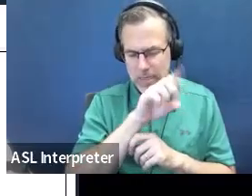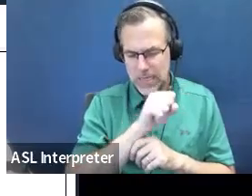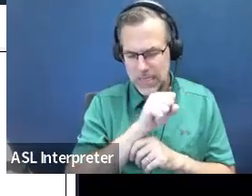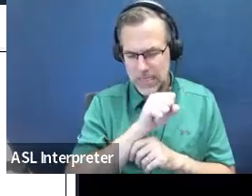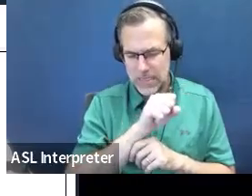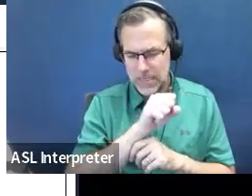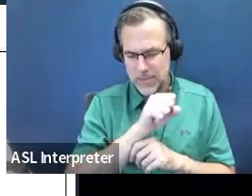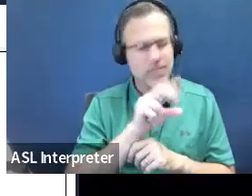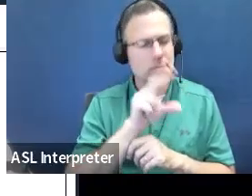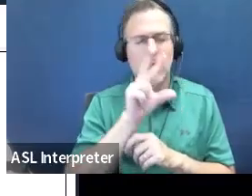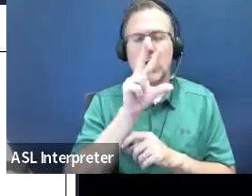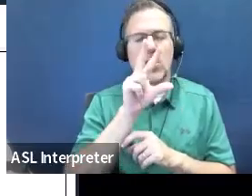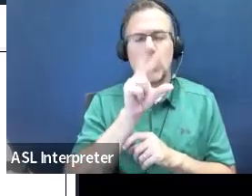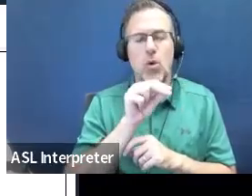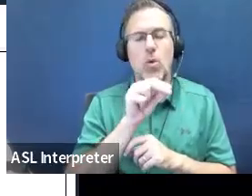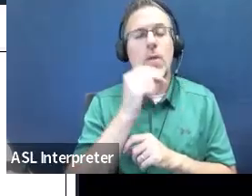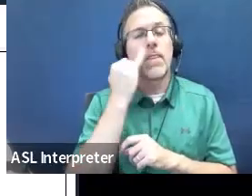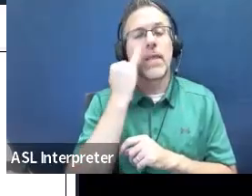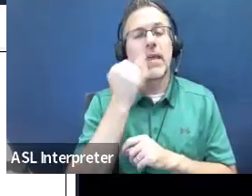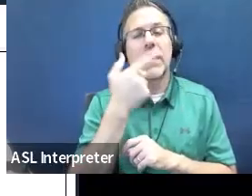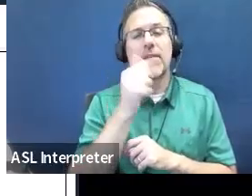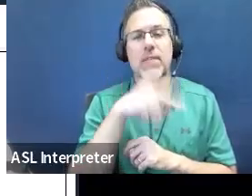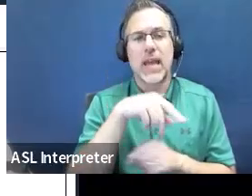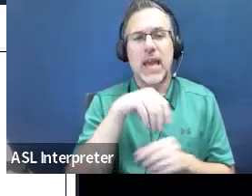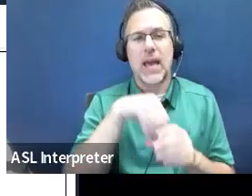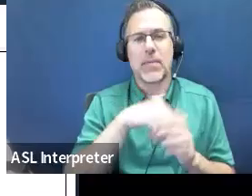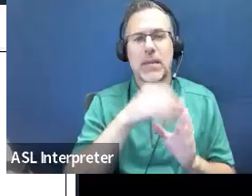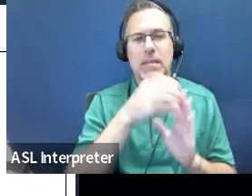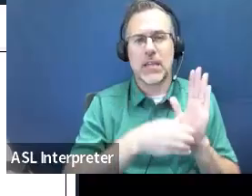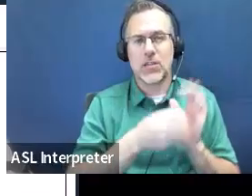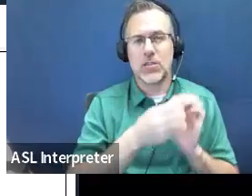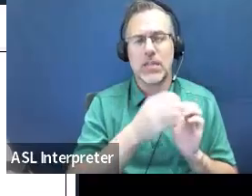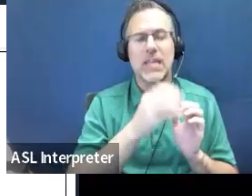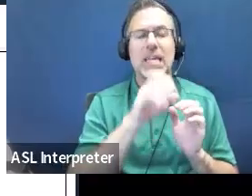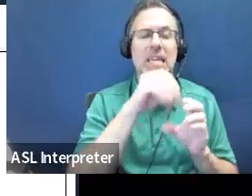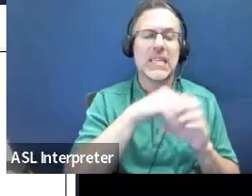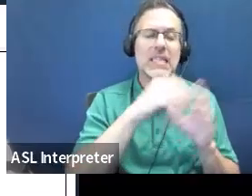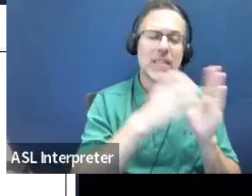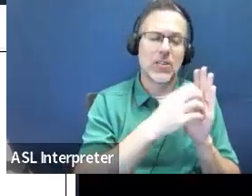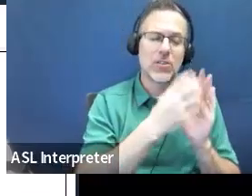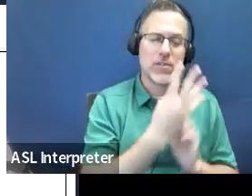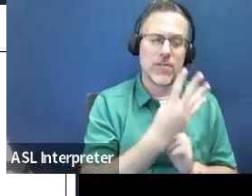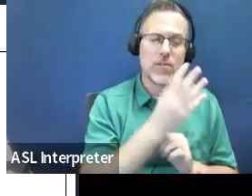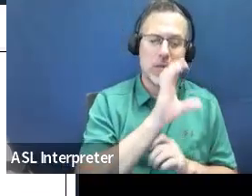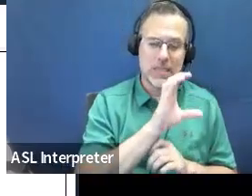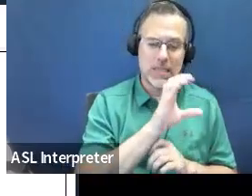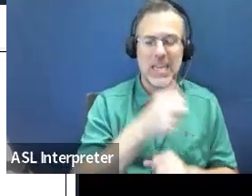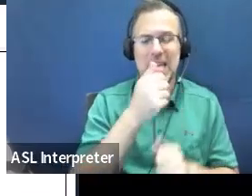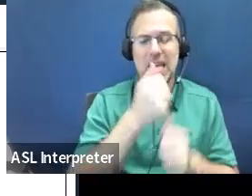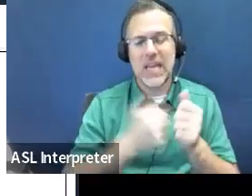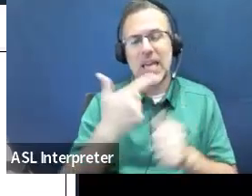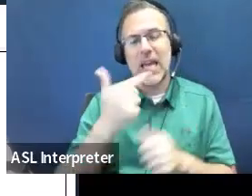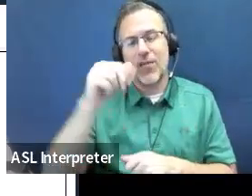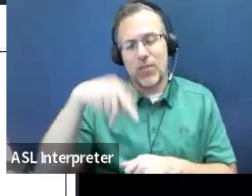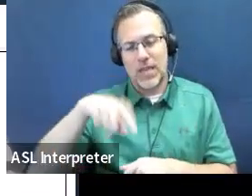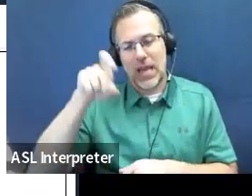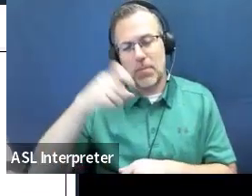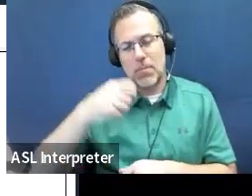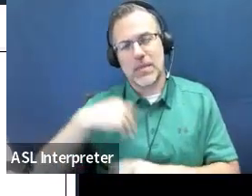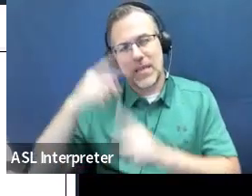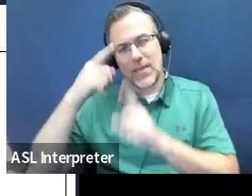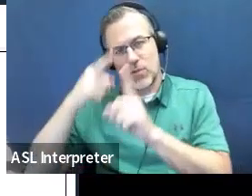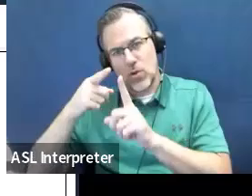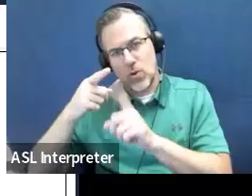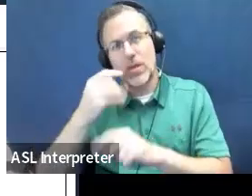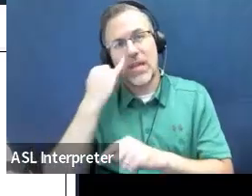if there are gaps listed in section 4C, every gap needs to have a goal. So if you have two gaps, there needs to be